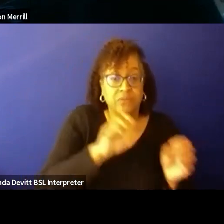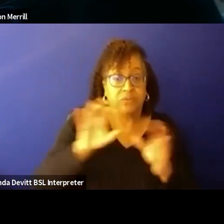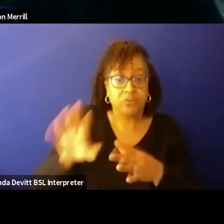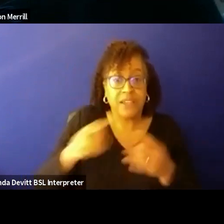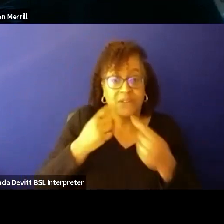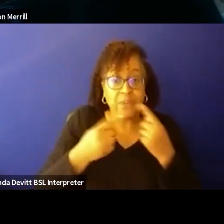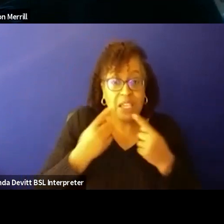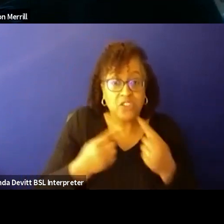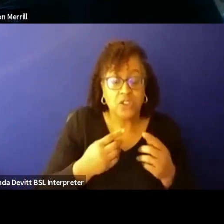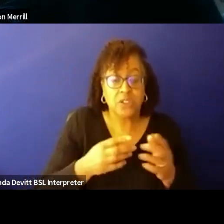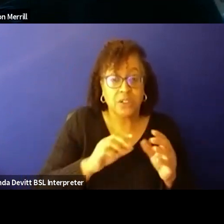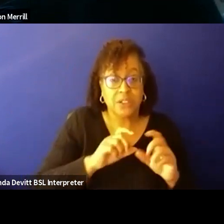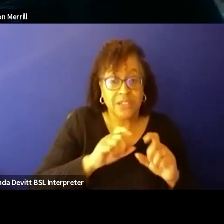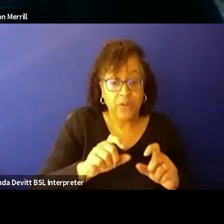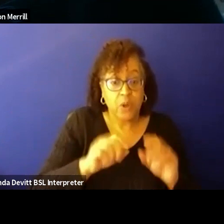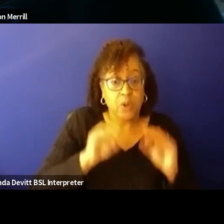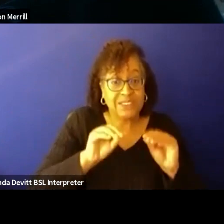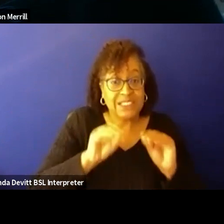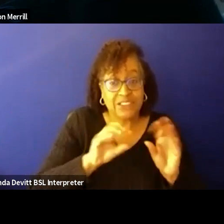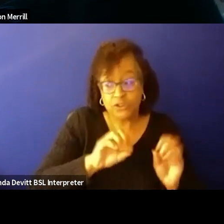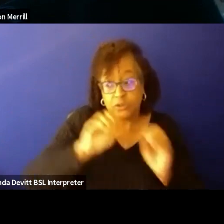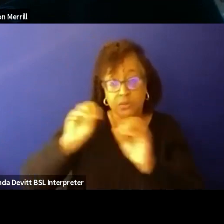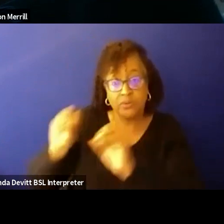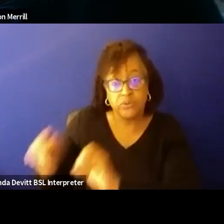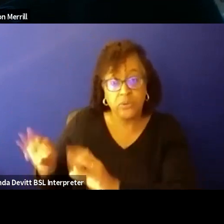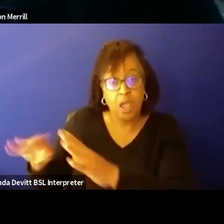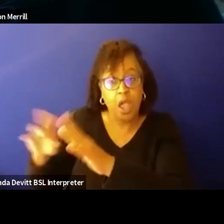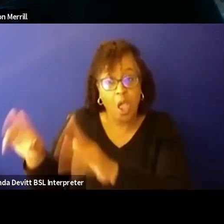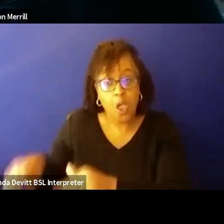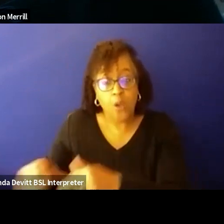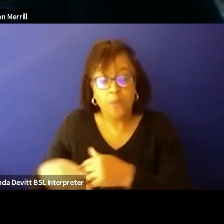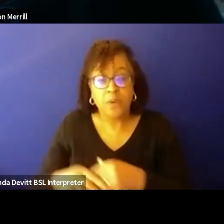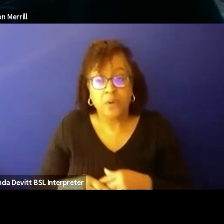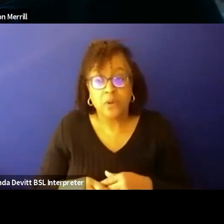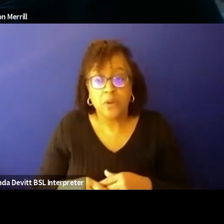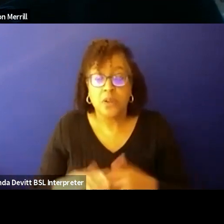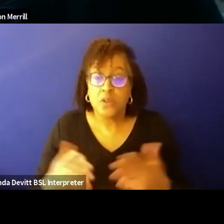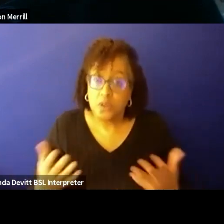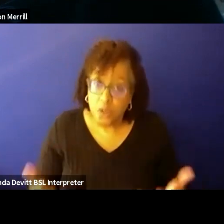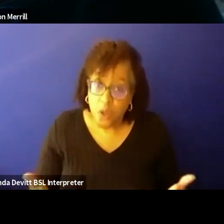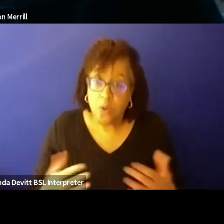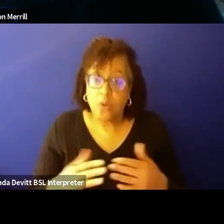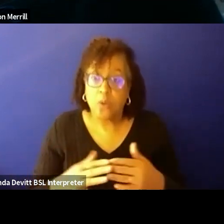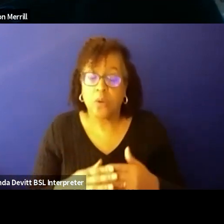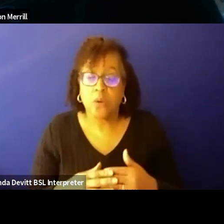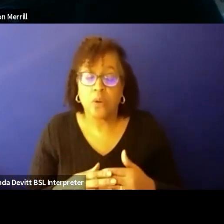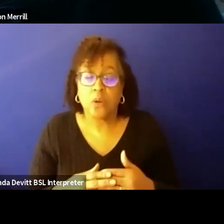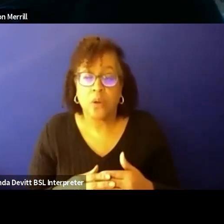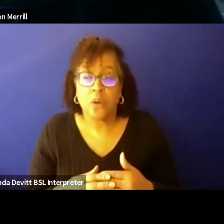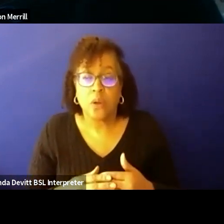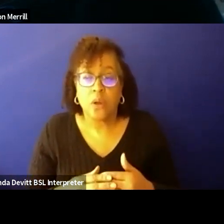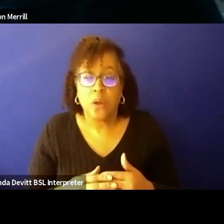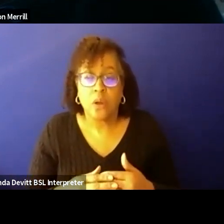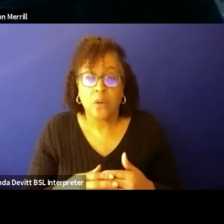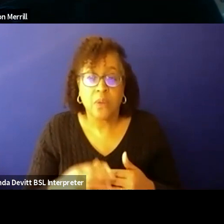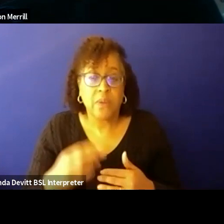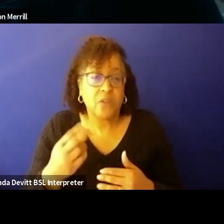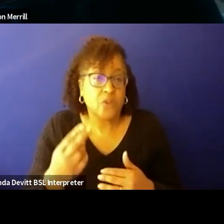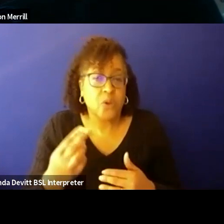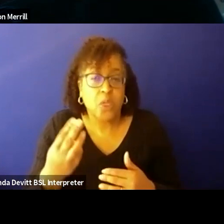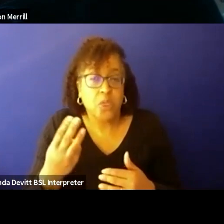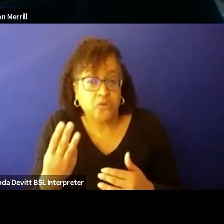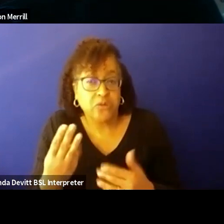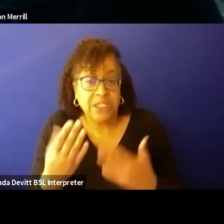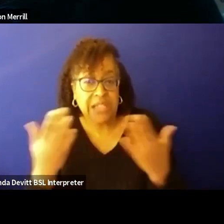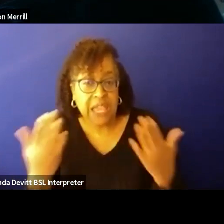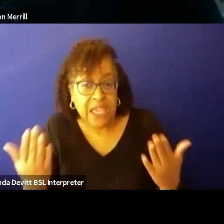So I was wondering when any exclusion, whether it's 2 or 3 days, they're entitled to get a